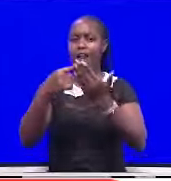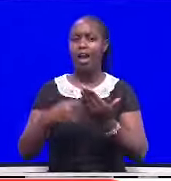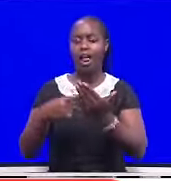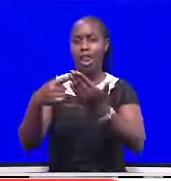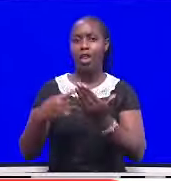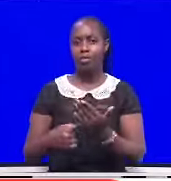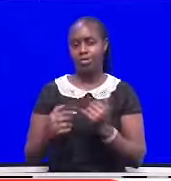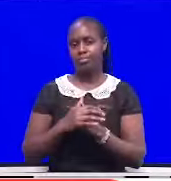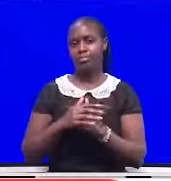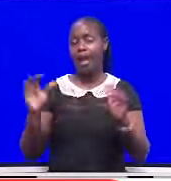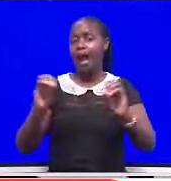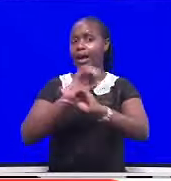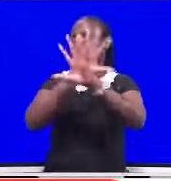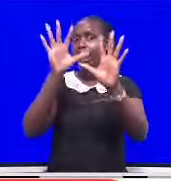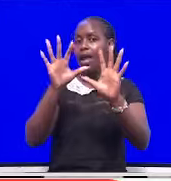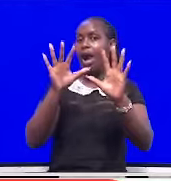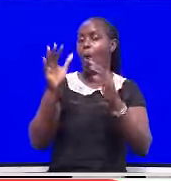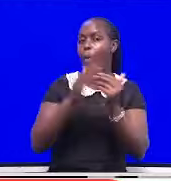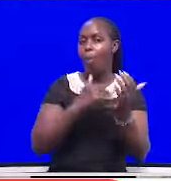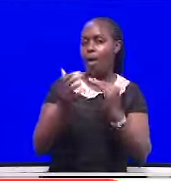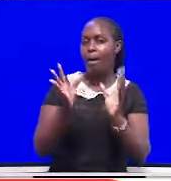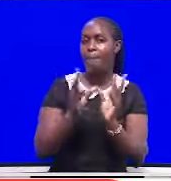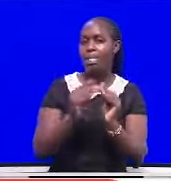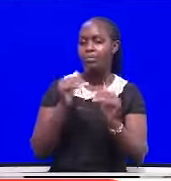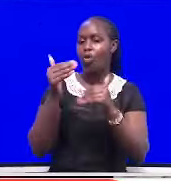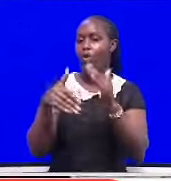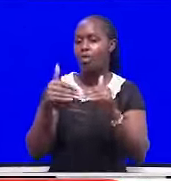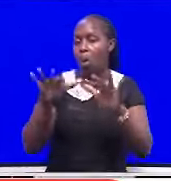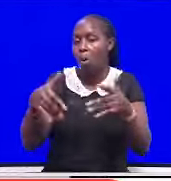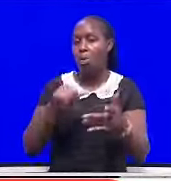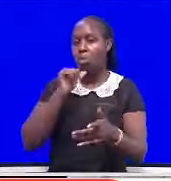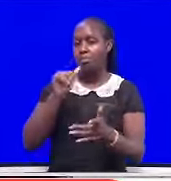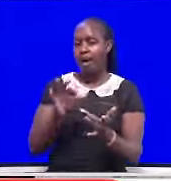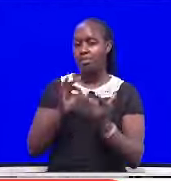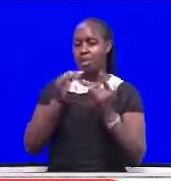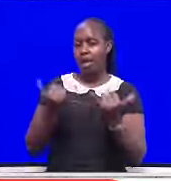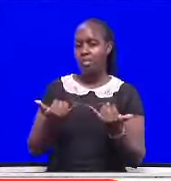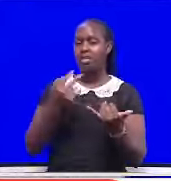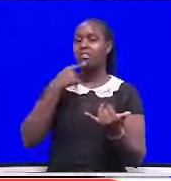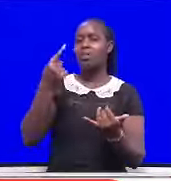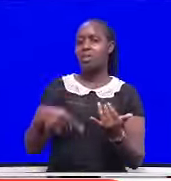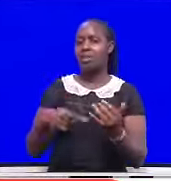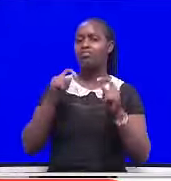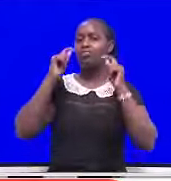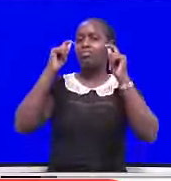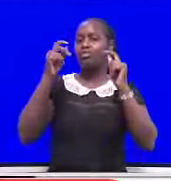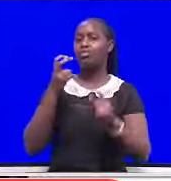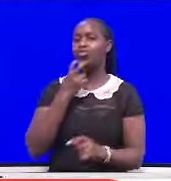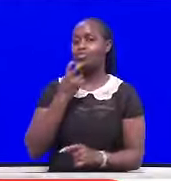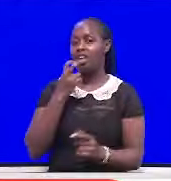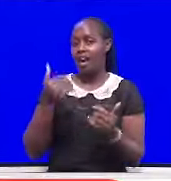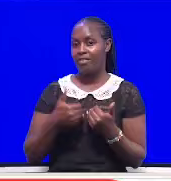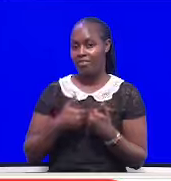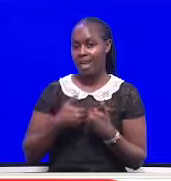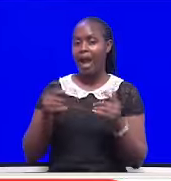It is not clear whether the consultative meeting will take place or not, especially now that the youth have planned fresh protest on Tuesday as